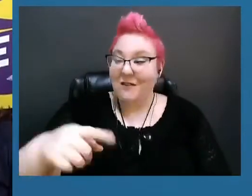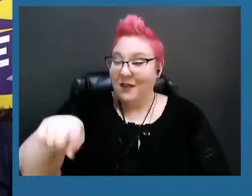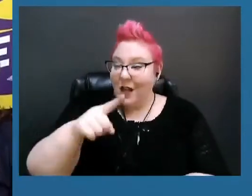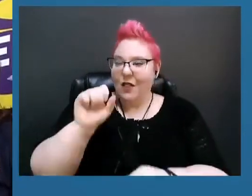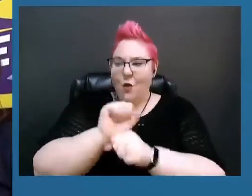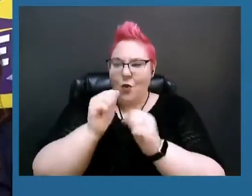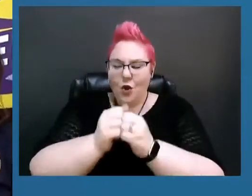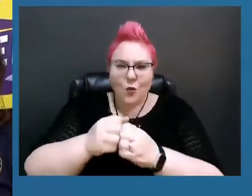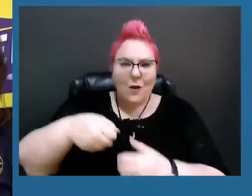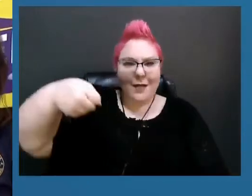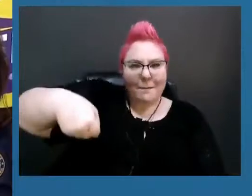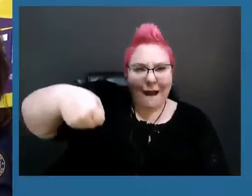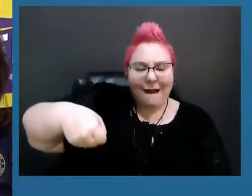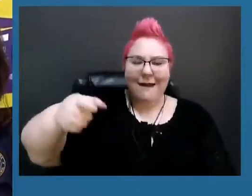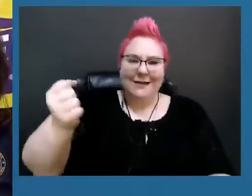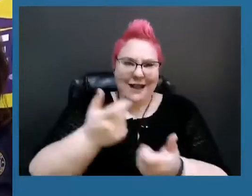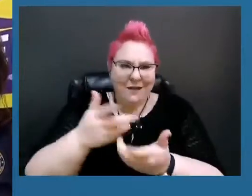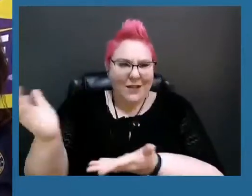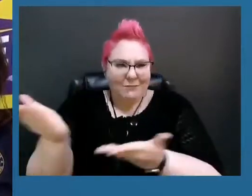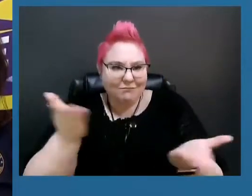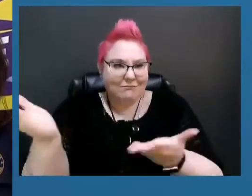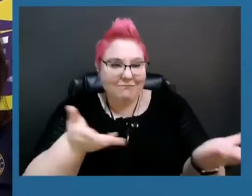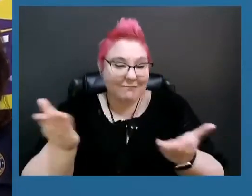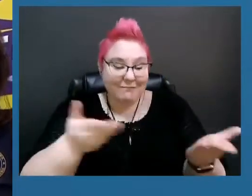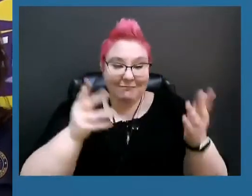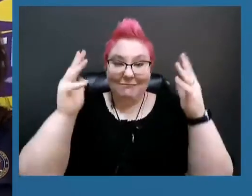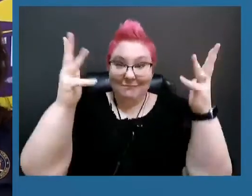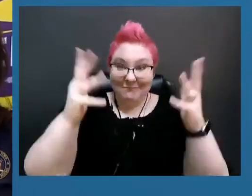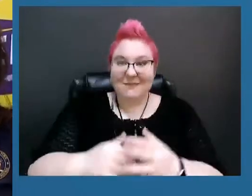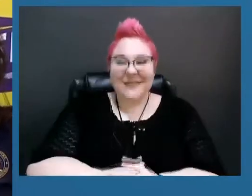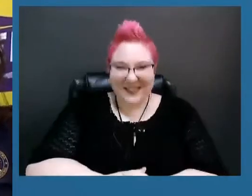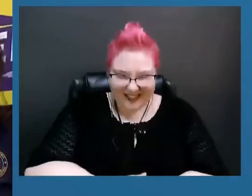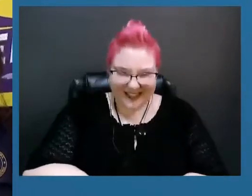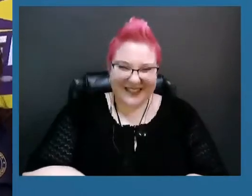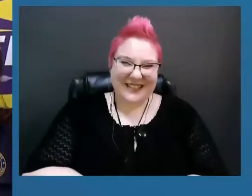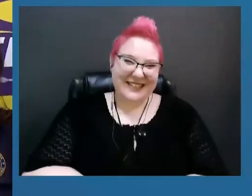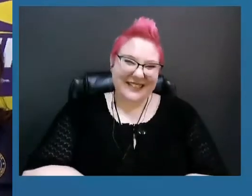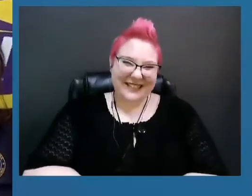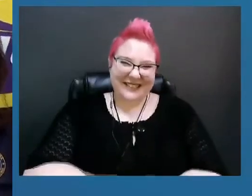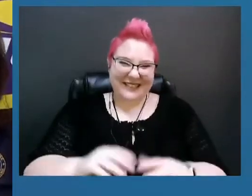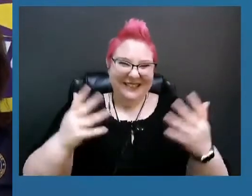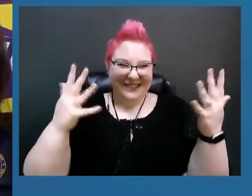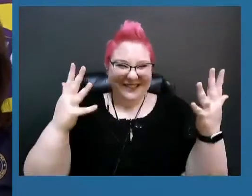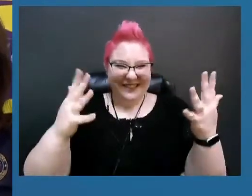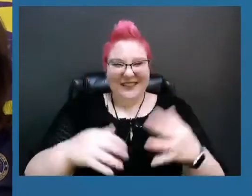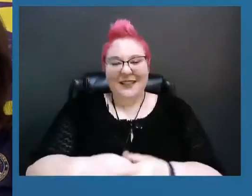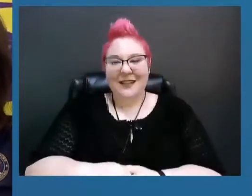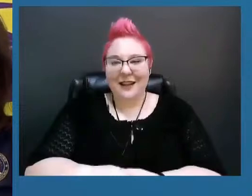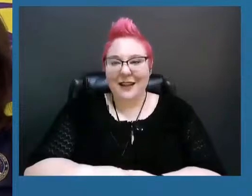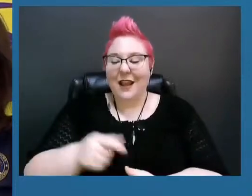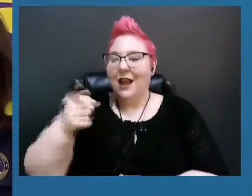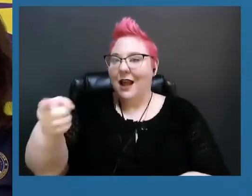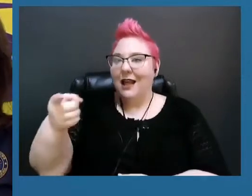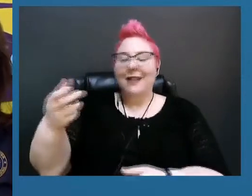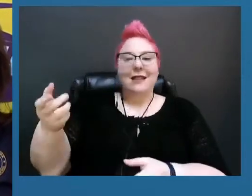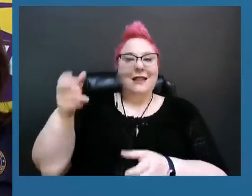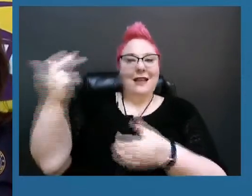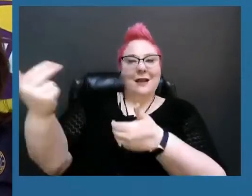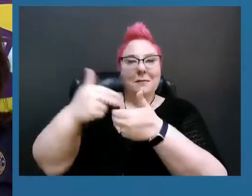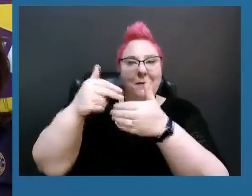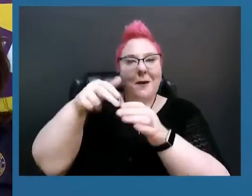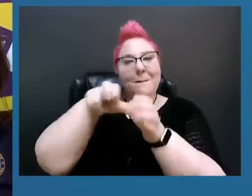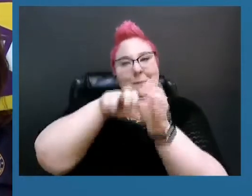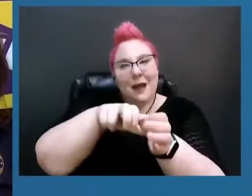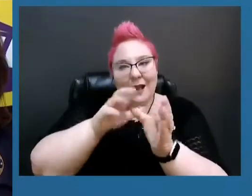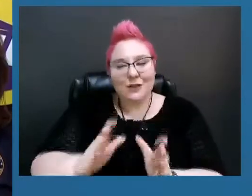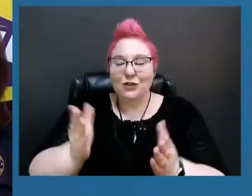our luggage and get us through our journey. There we go. Give it up for the passenger service agents who guide us and support us